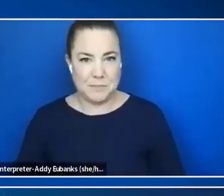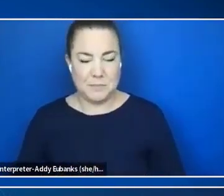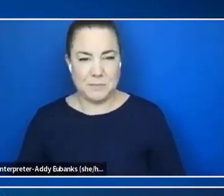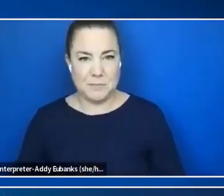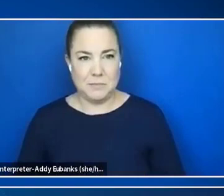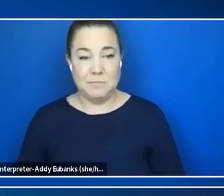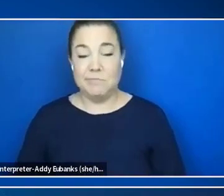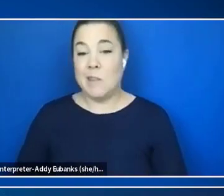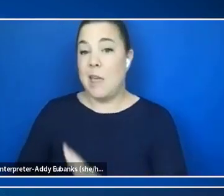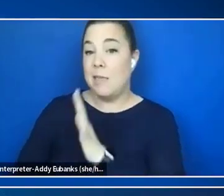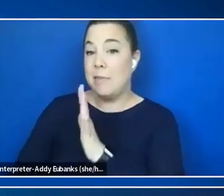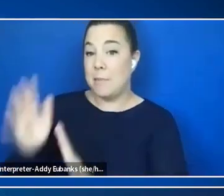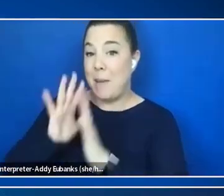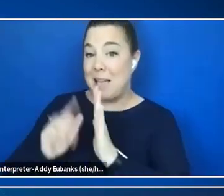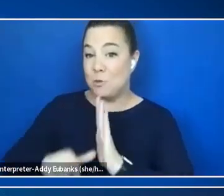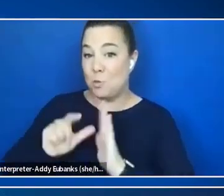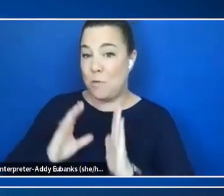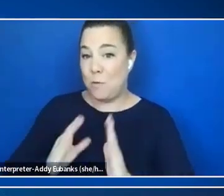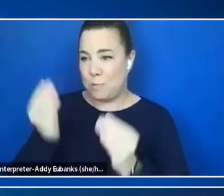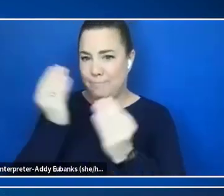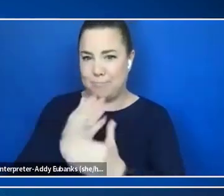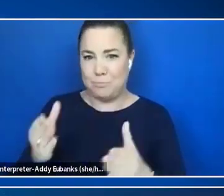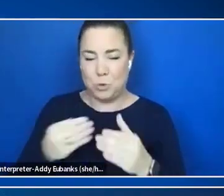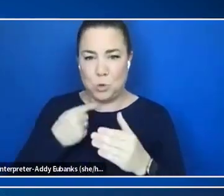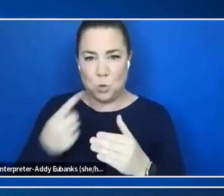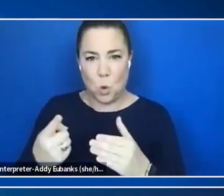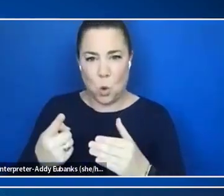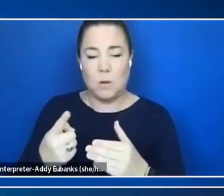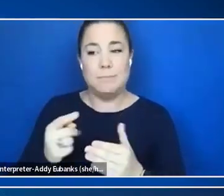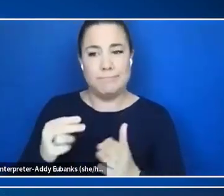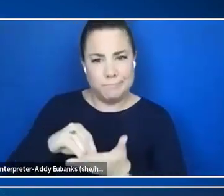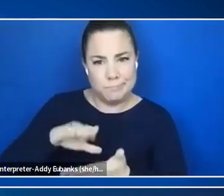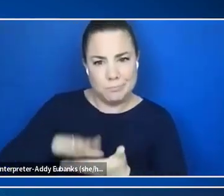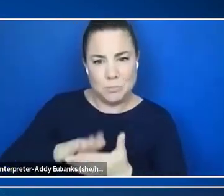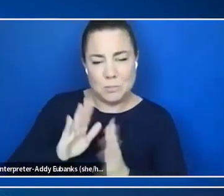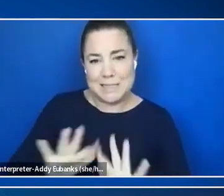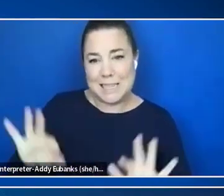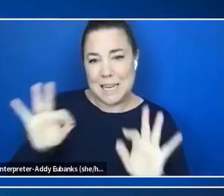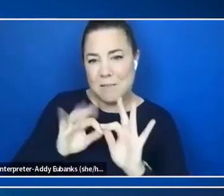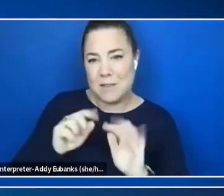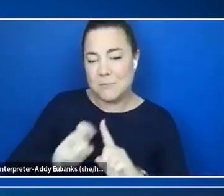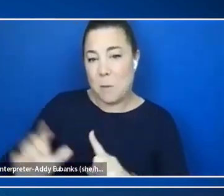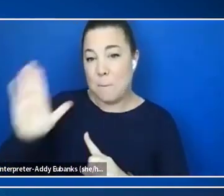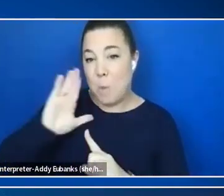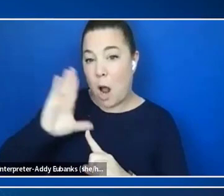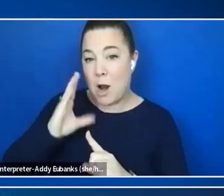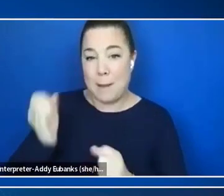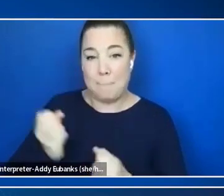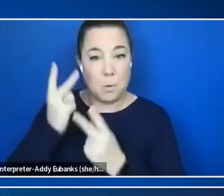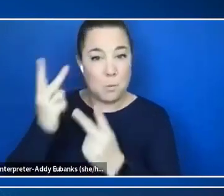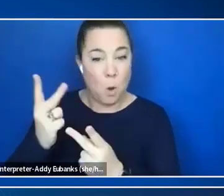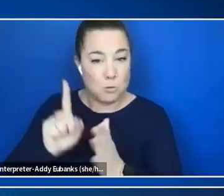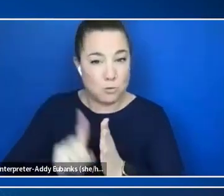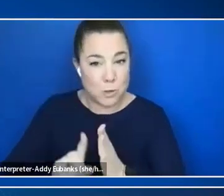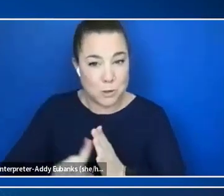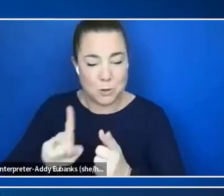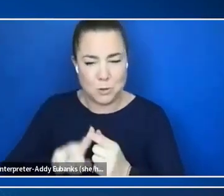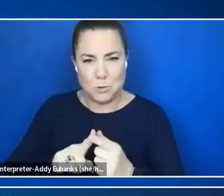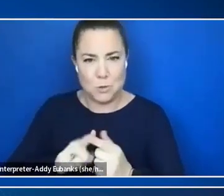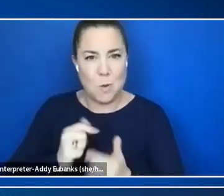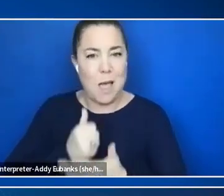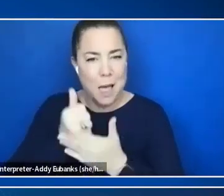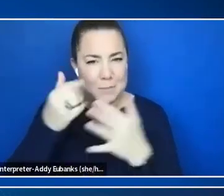In the past, reviewers have been guided to note the significance of a prior and proposed research to help gauge significance, innovation,